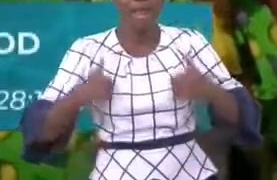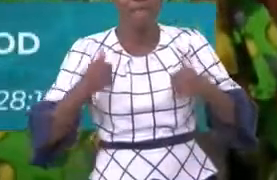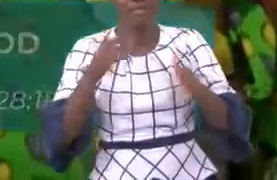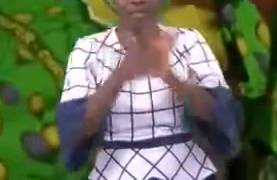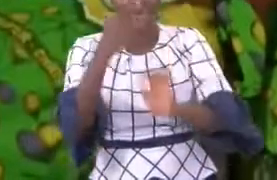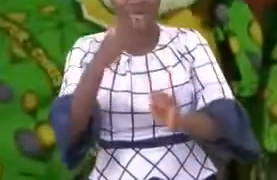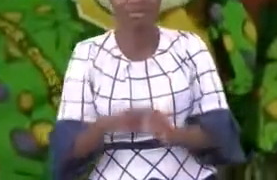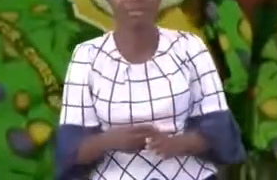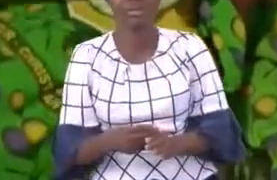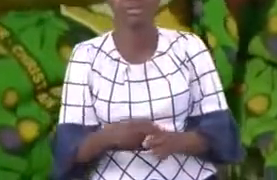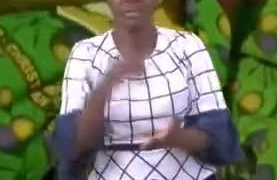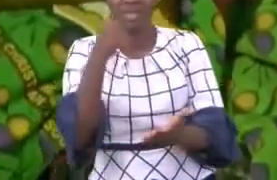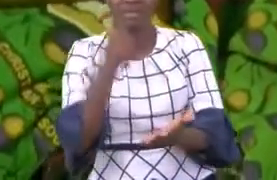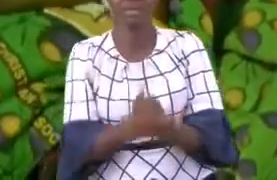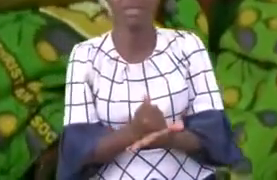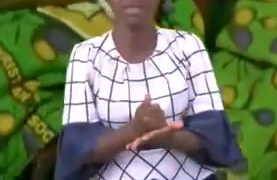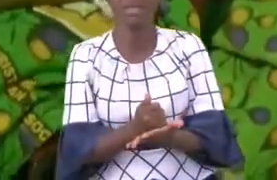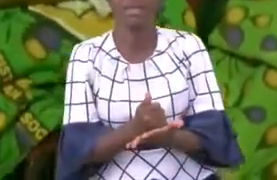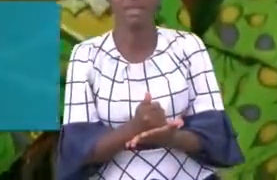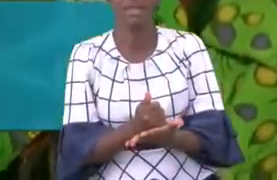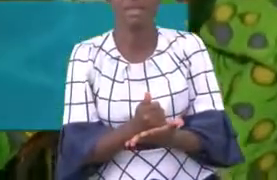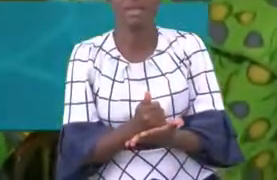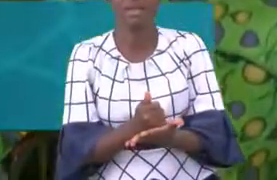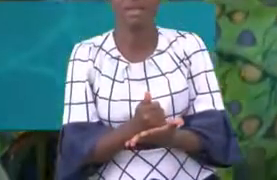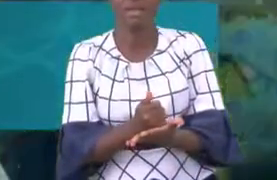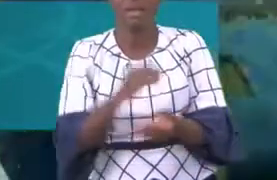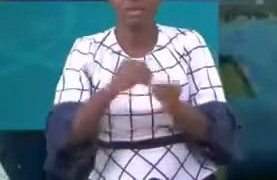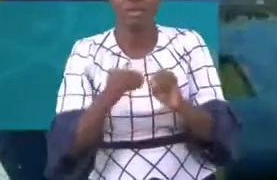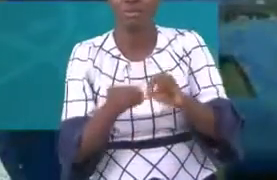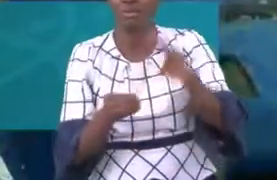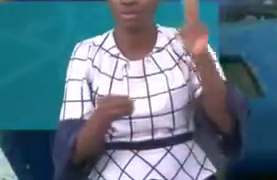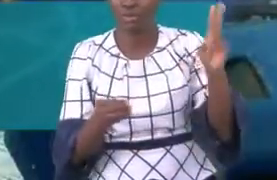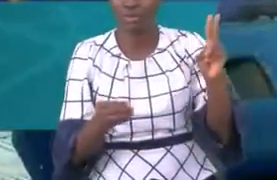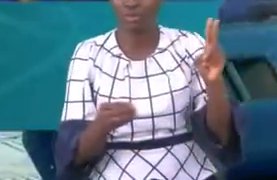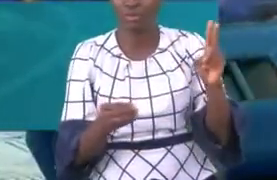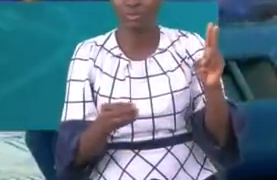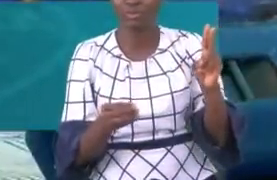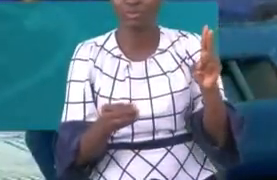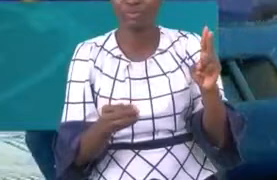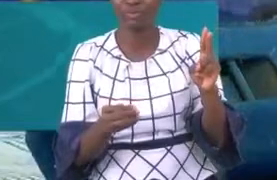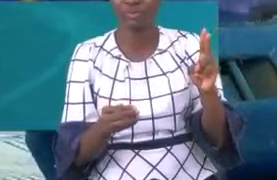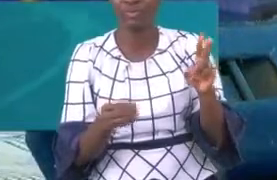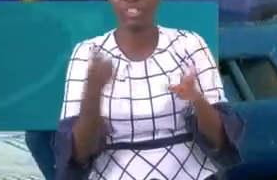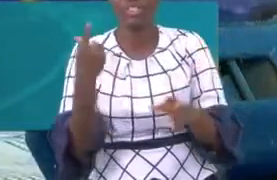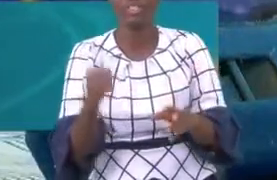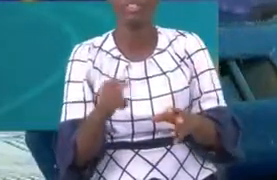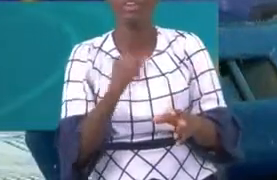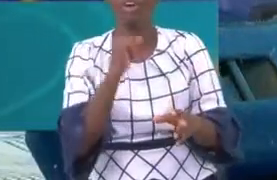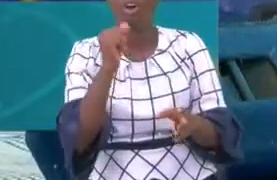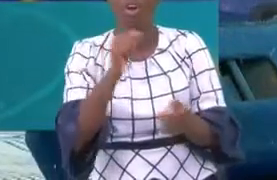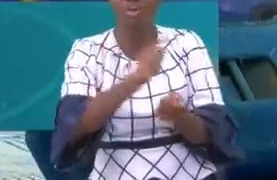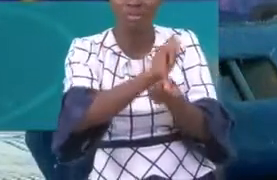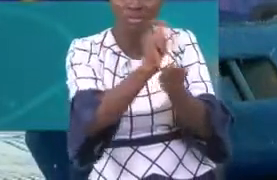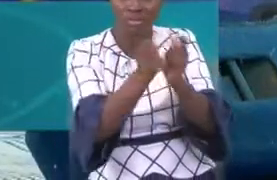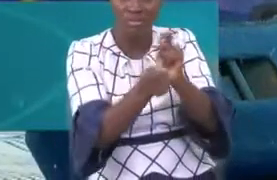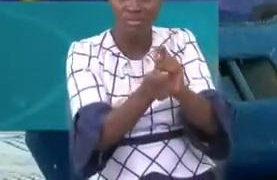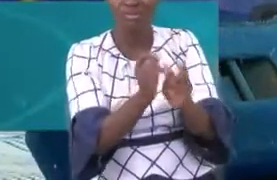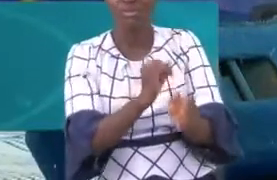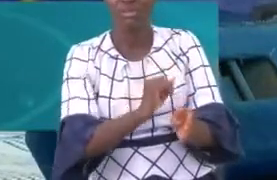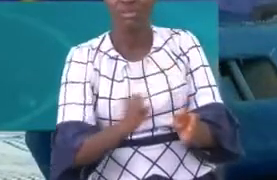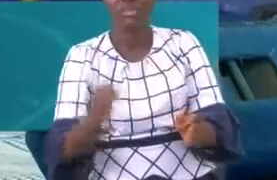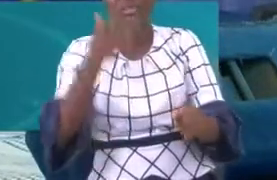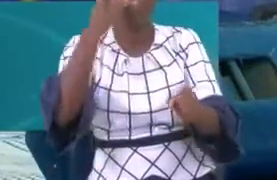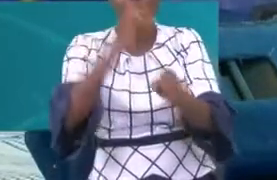two here. Number two, the unwavering promise of our gracious God.